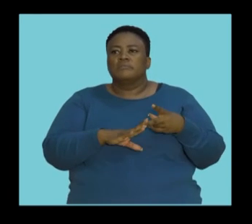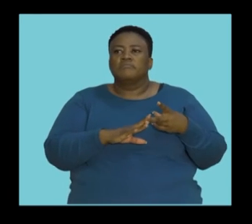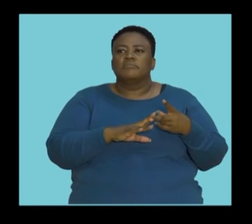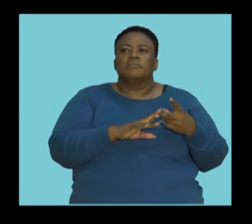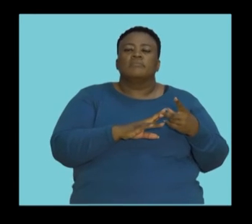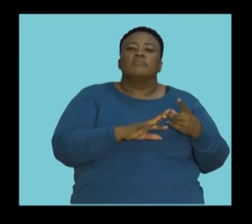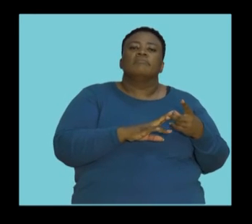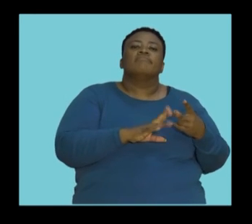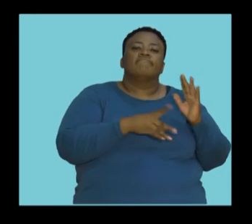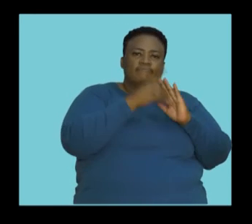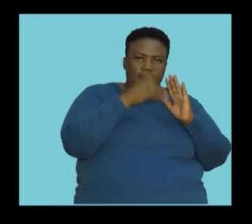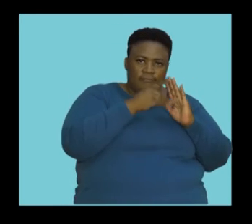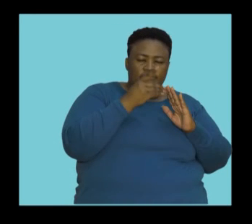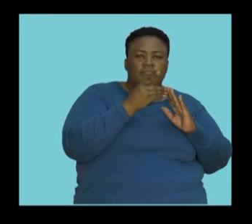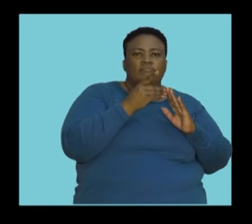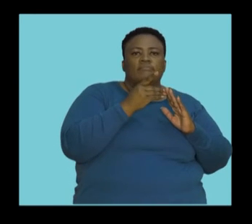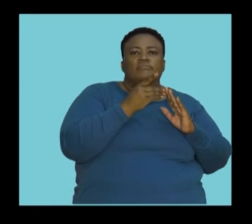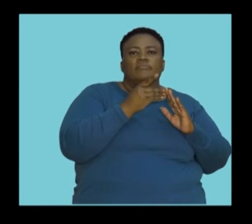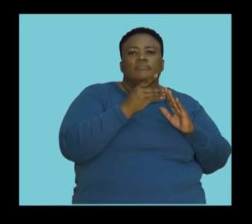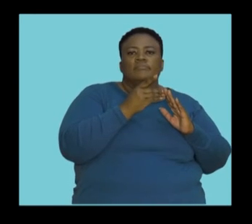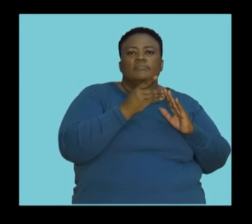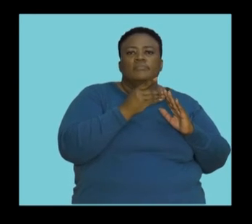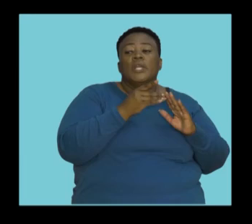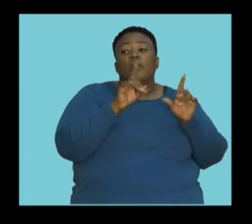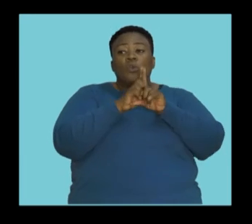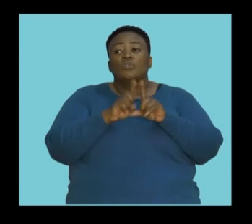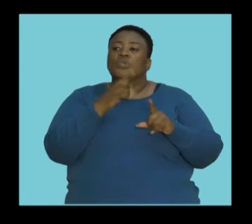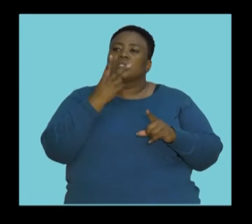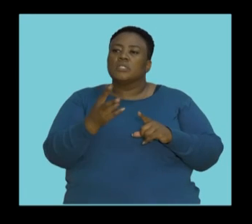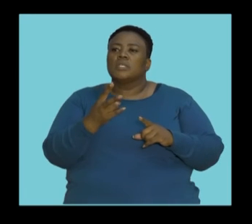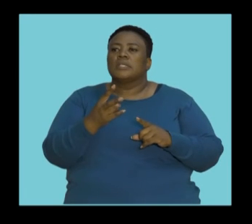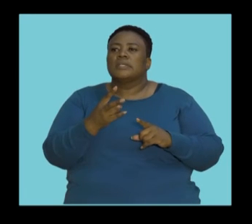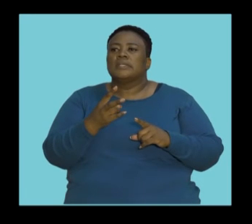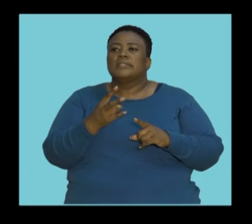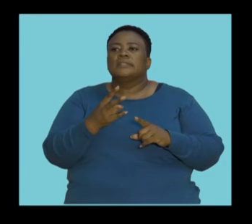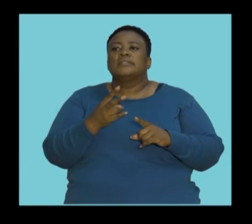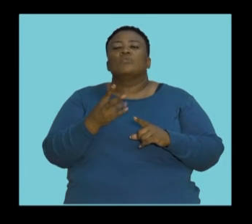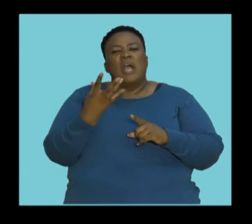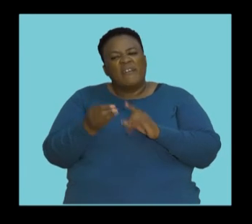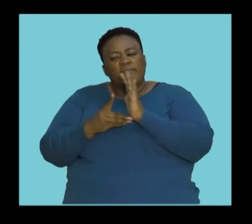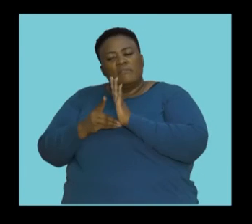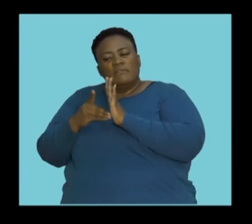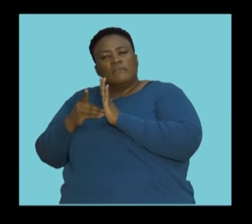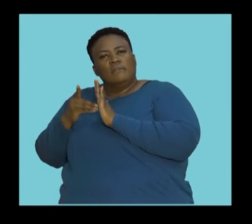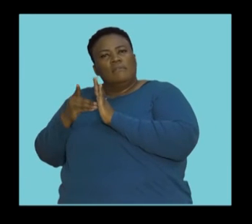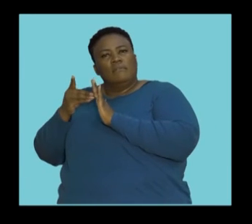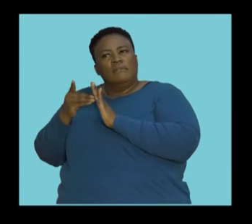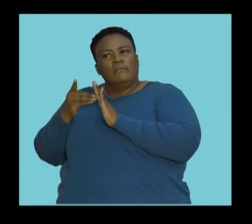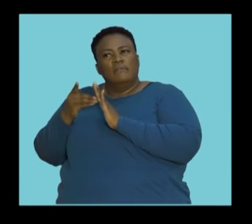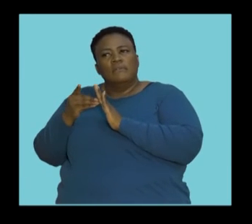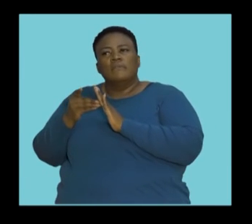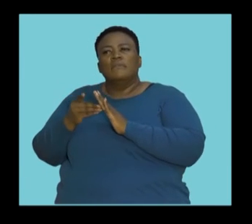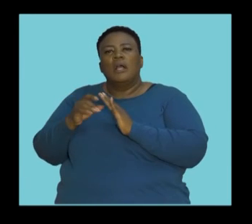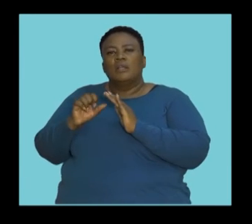an industrialized Asia, which is a developed country. We also see that there are developing countries that are illustrated.